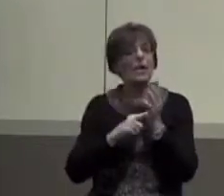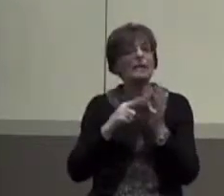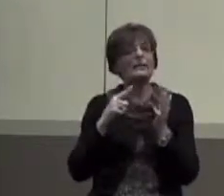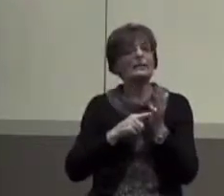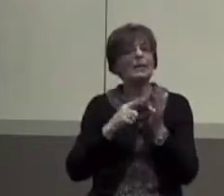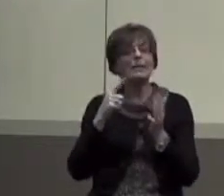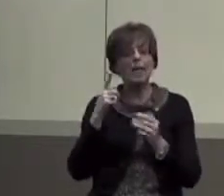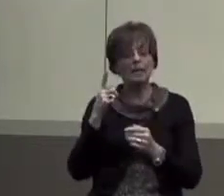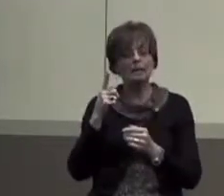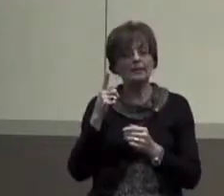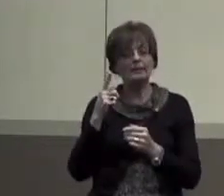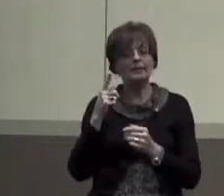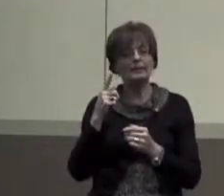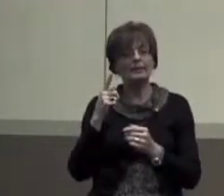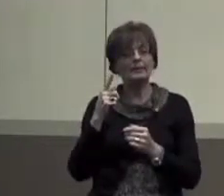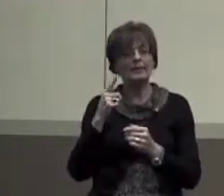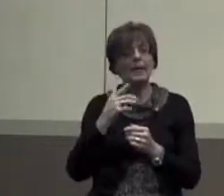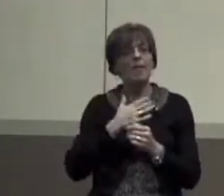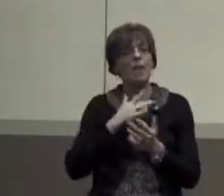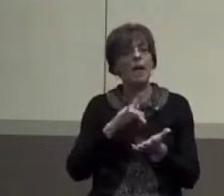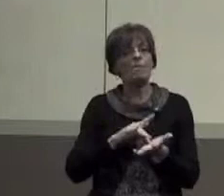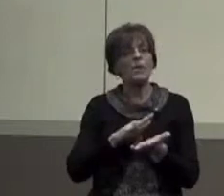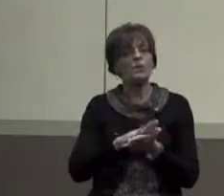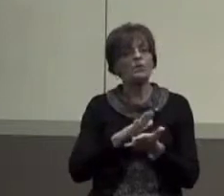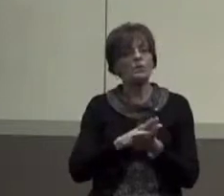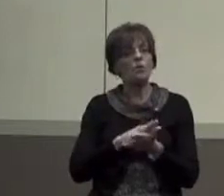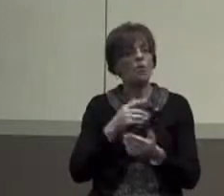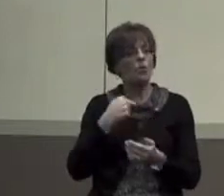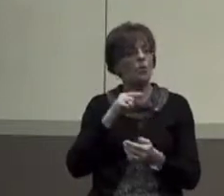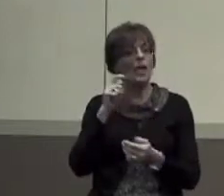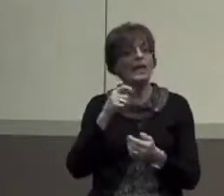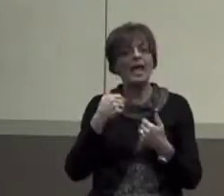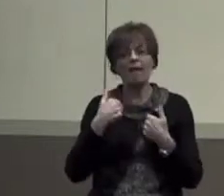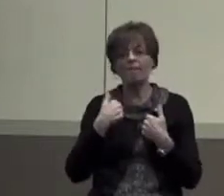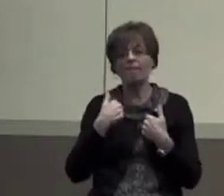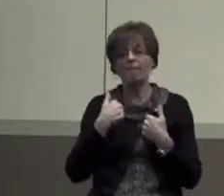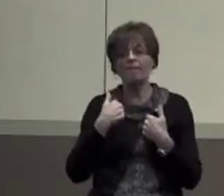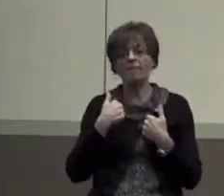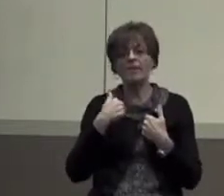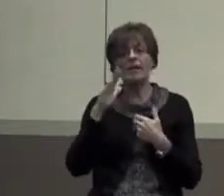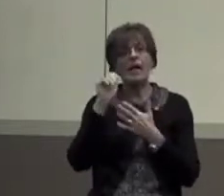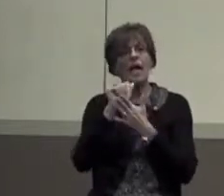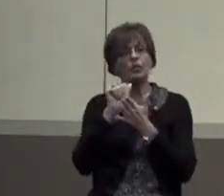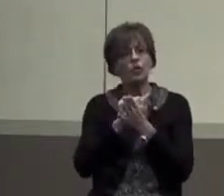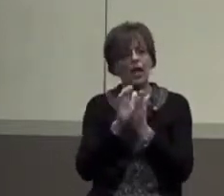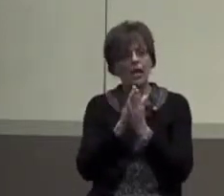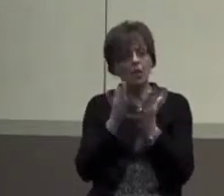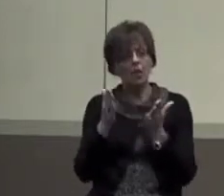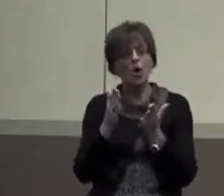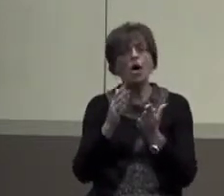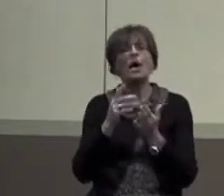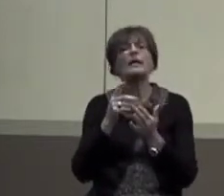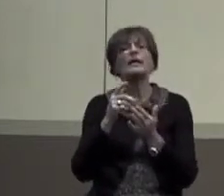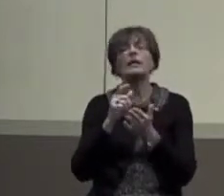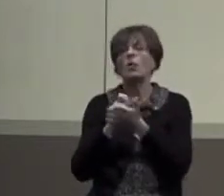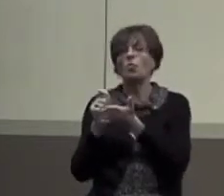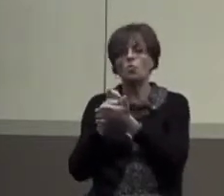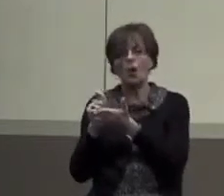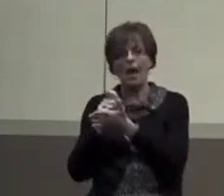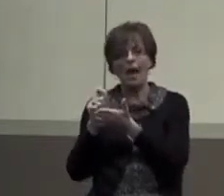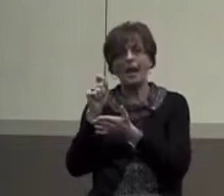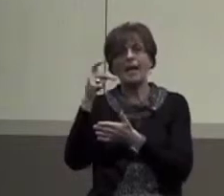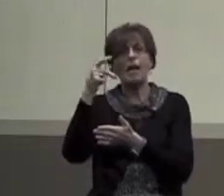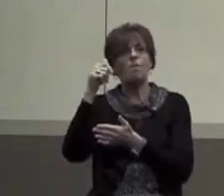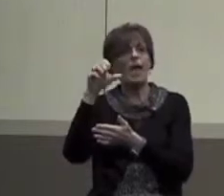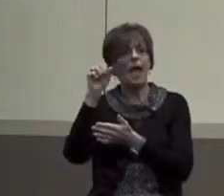my middle school, they had to have their agenda book, and then we would write a pass for them to go to the bathroom.